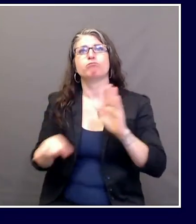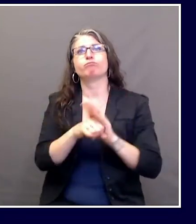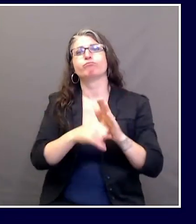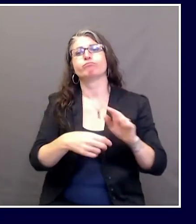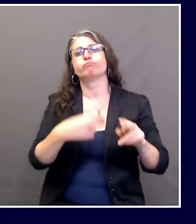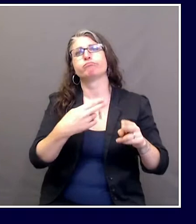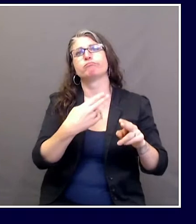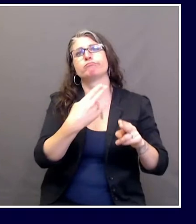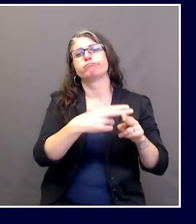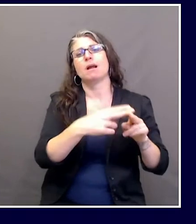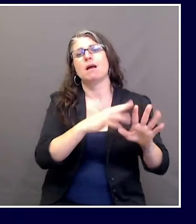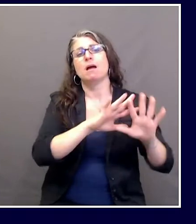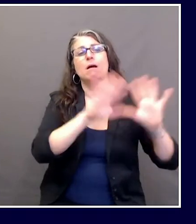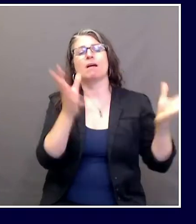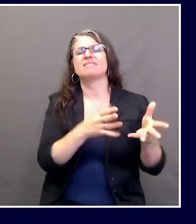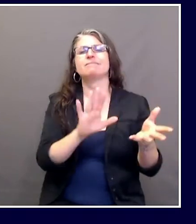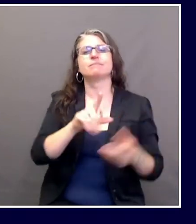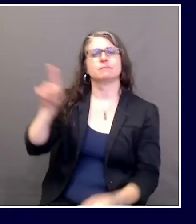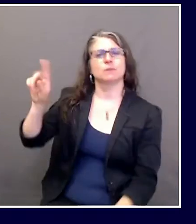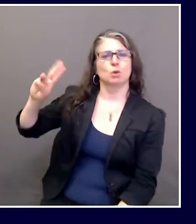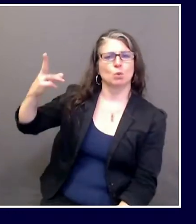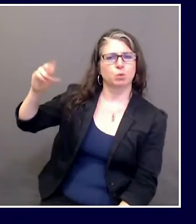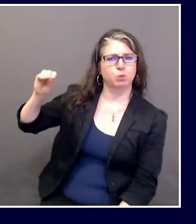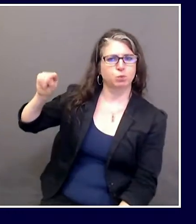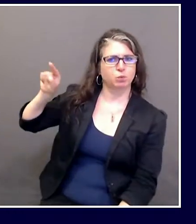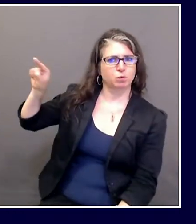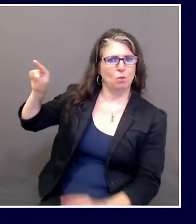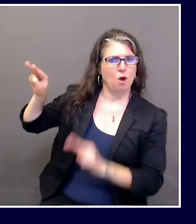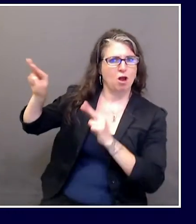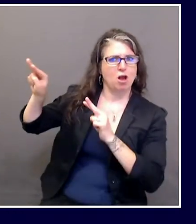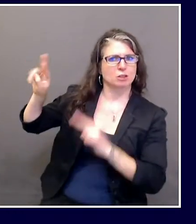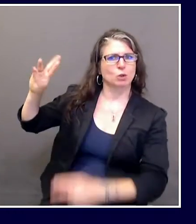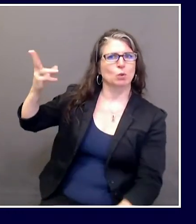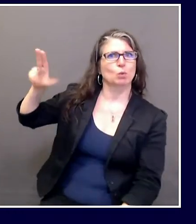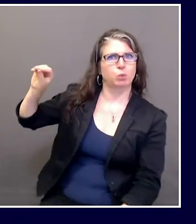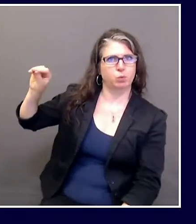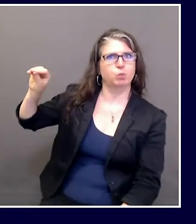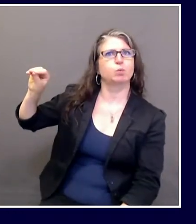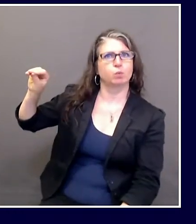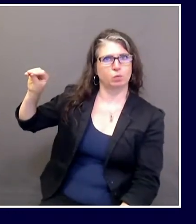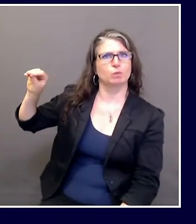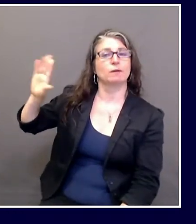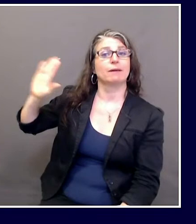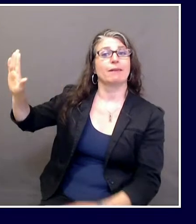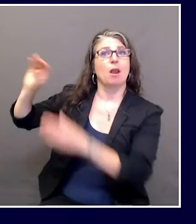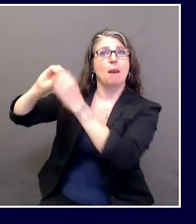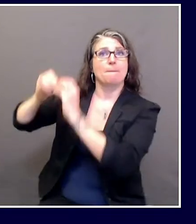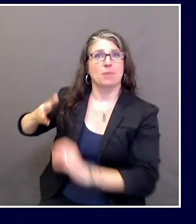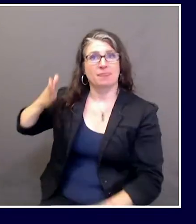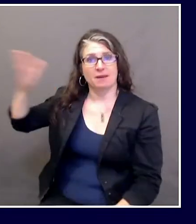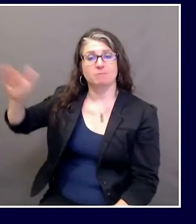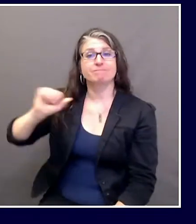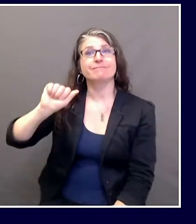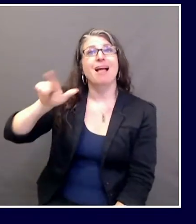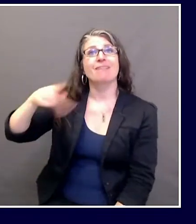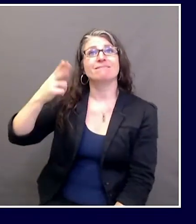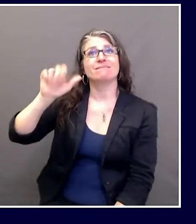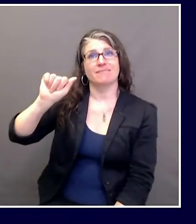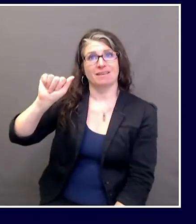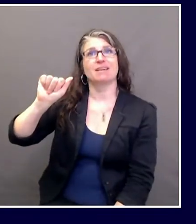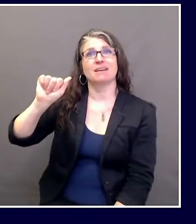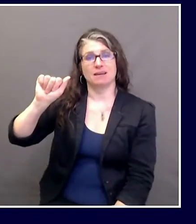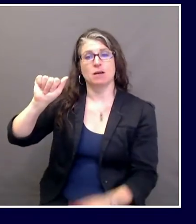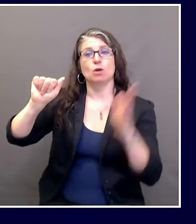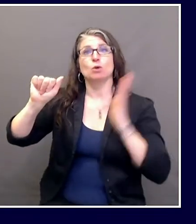the numerical one as well. But for the Alpha variant, which used to be called B117, we